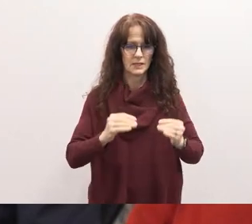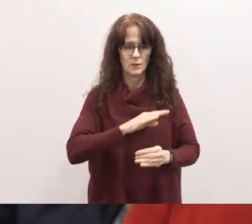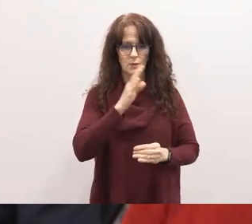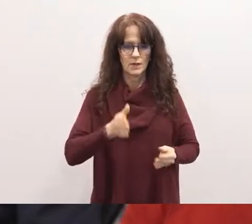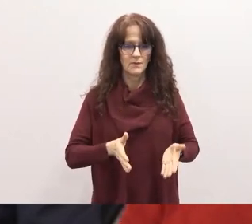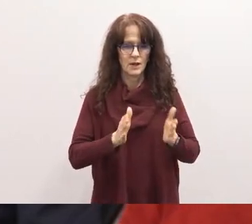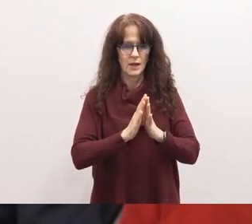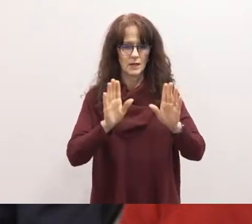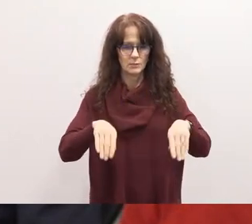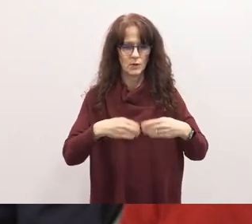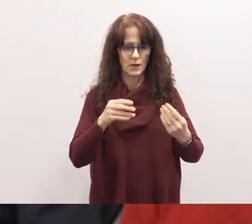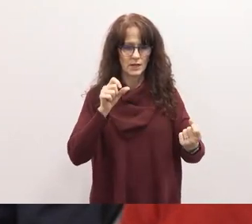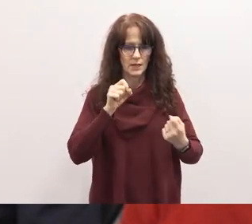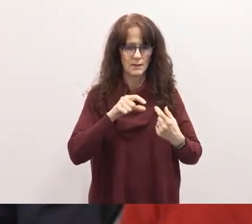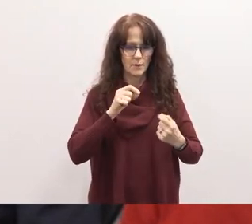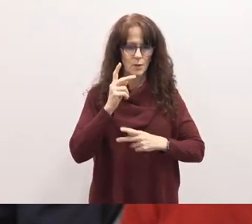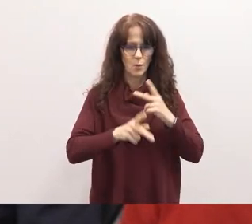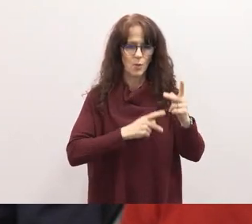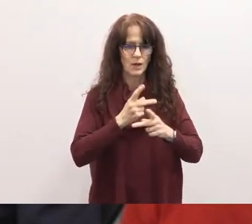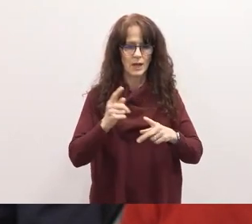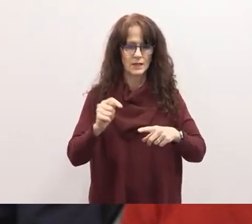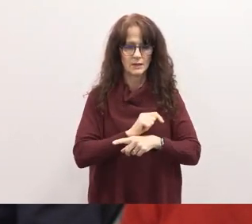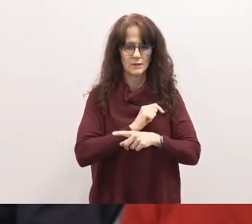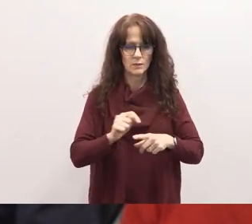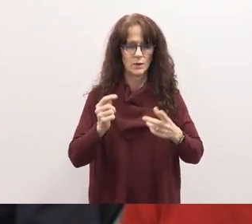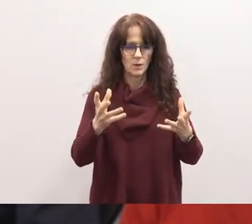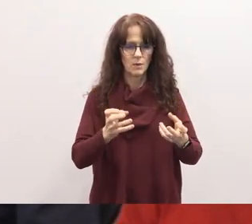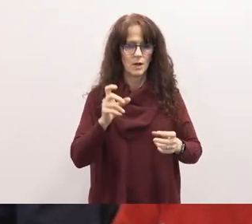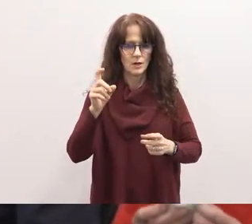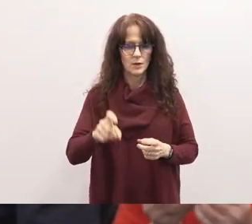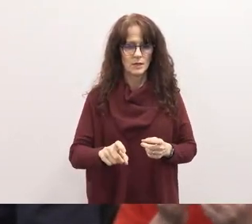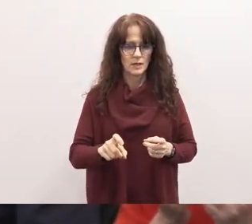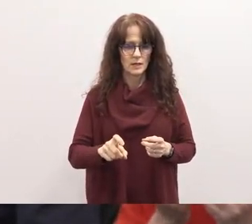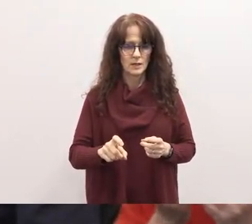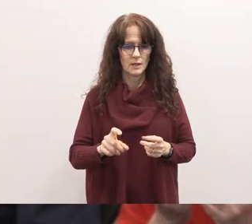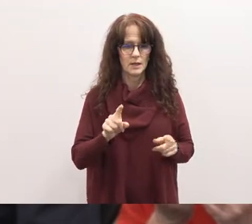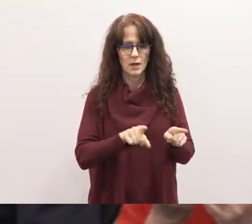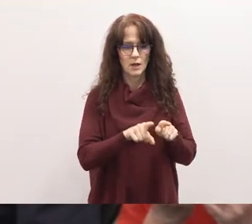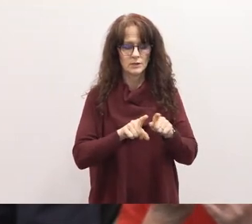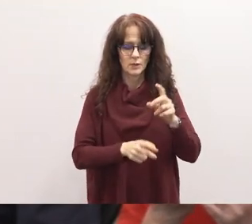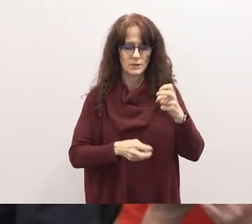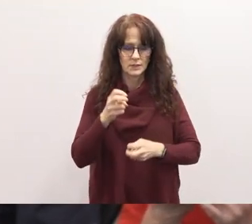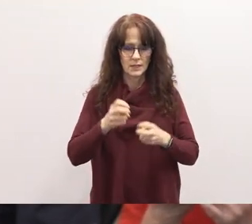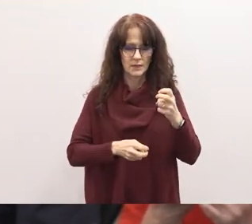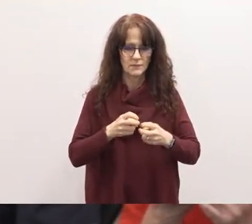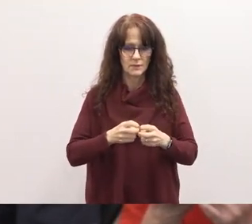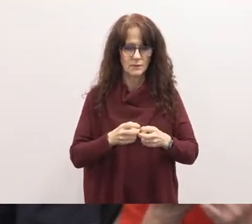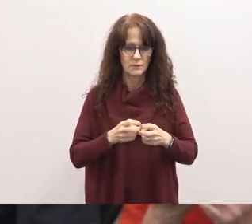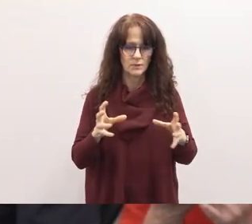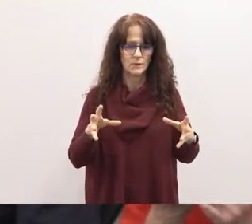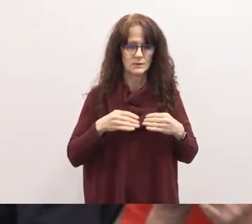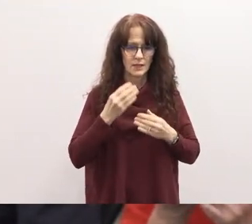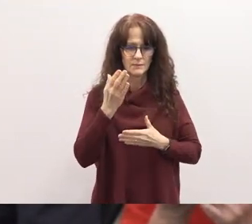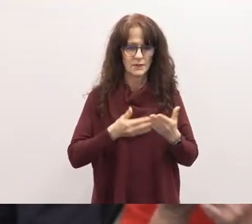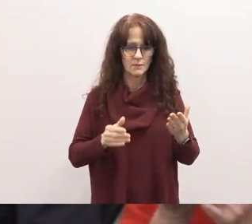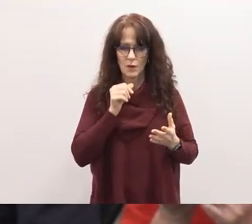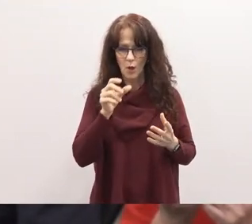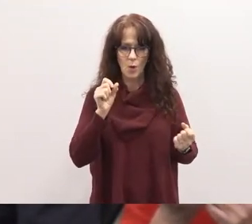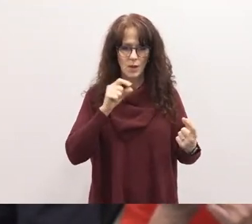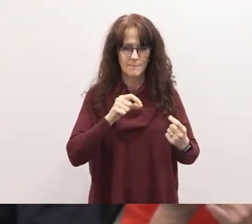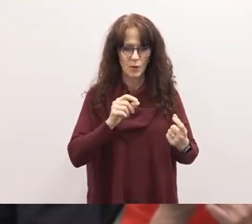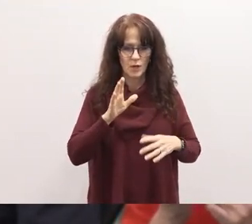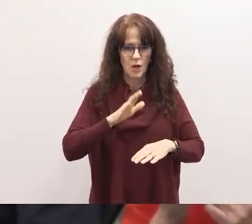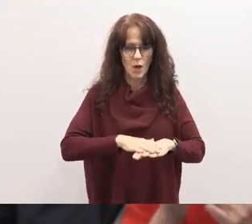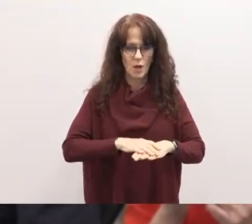never asked to provide input as to what type of training we would like or need. In turn, it's difficult to buy into something that we have no input on, and